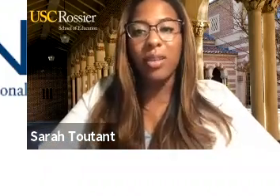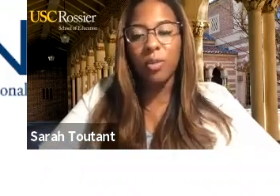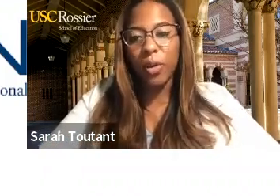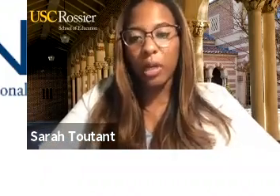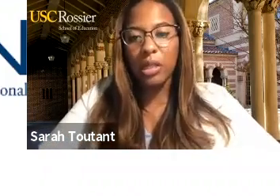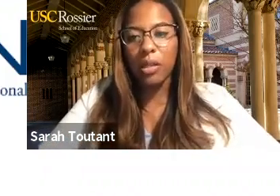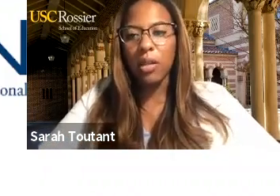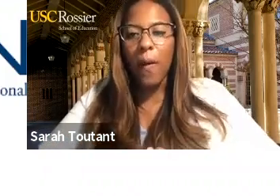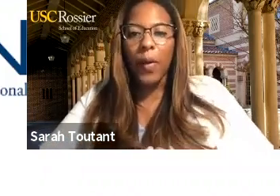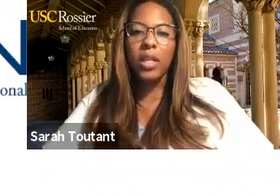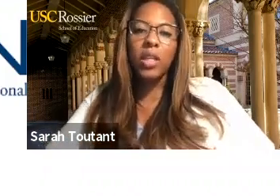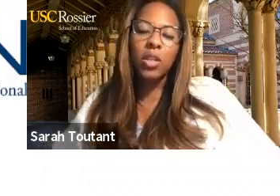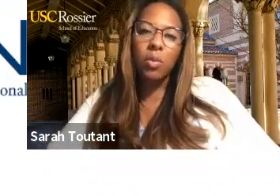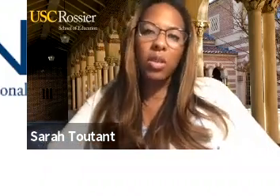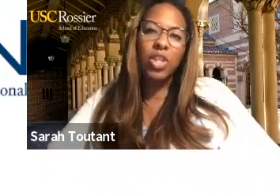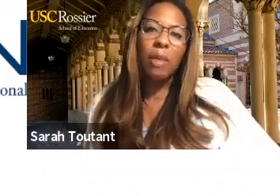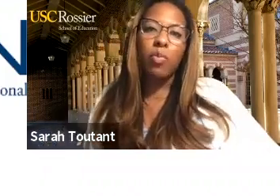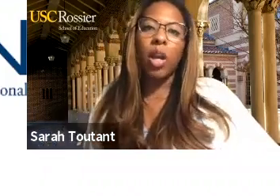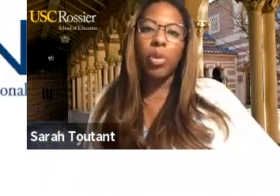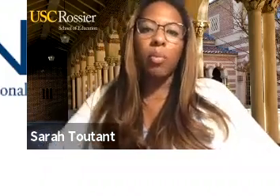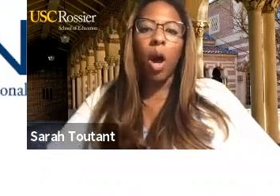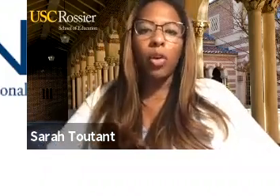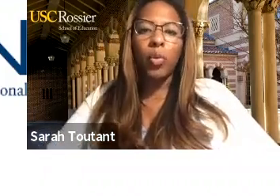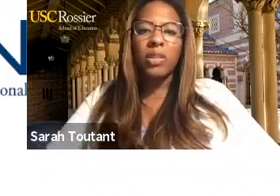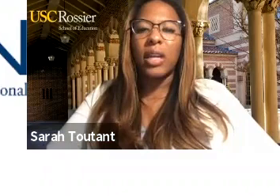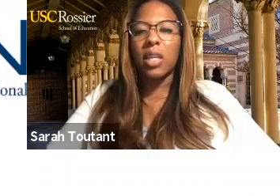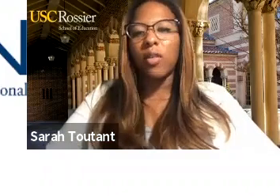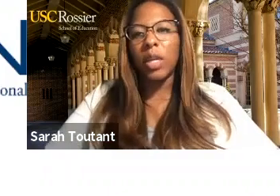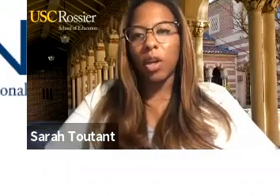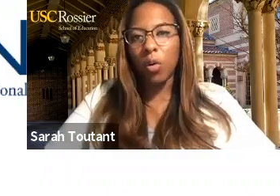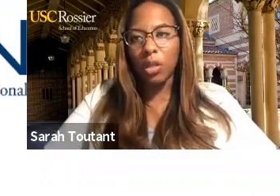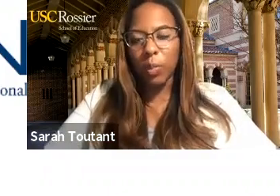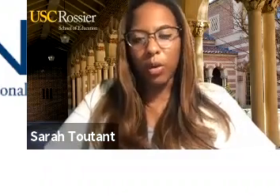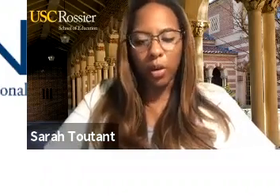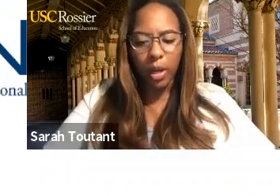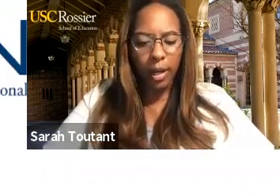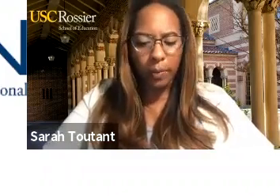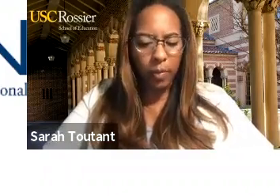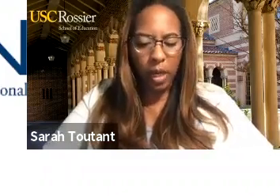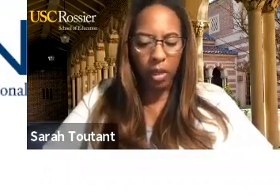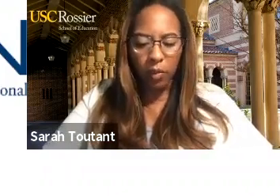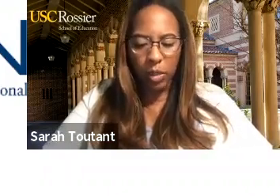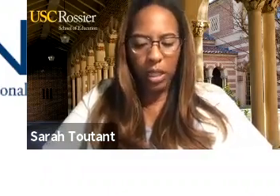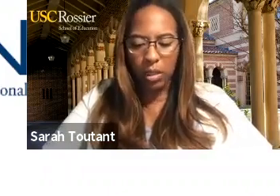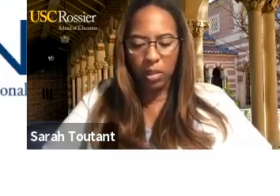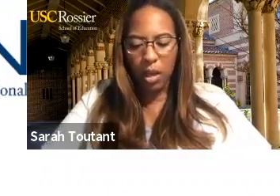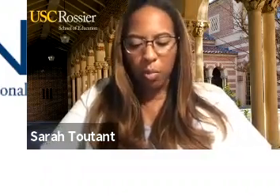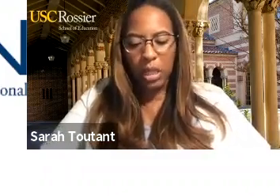advising experiences. In addition, something that James brought up in the model was this idea of being a co-conspirator. And I